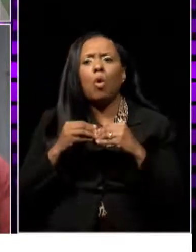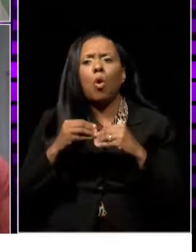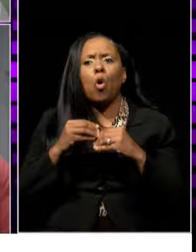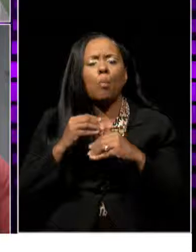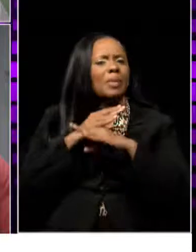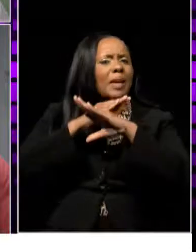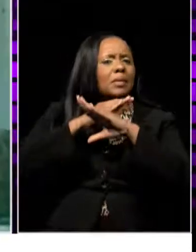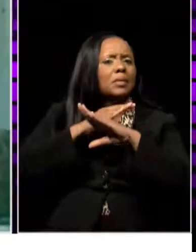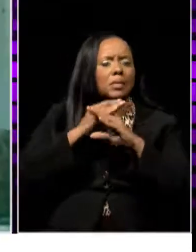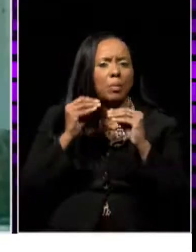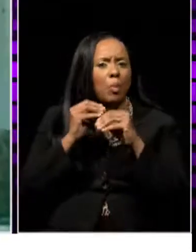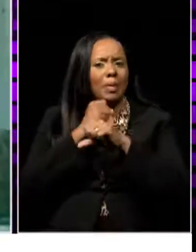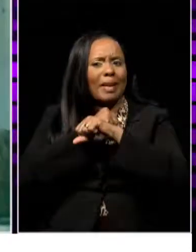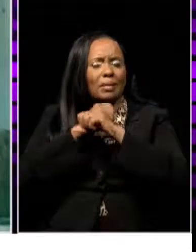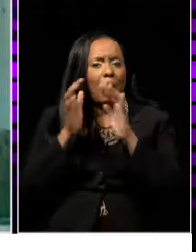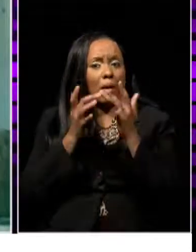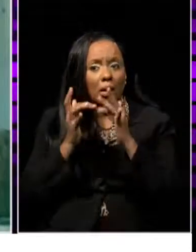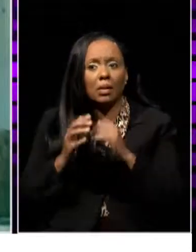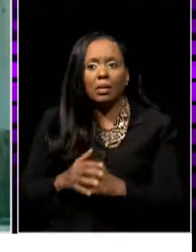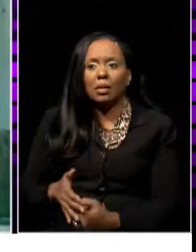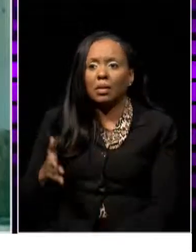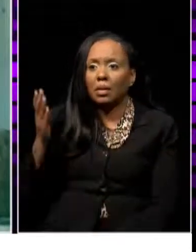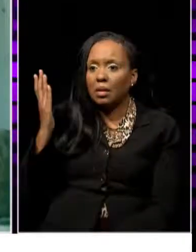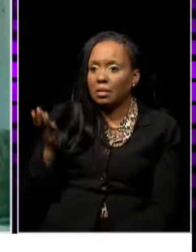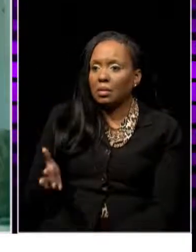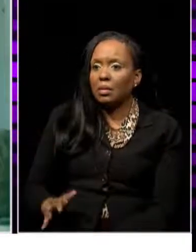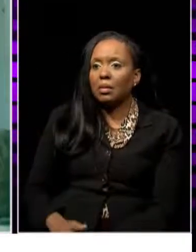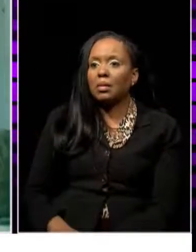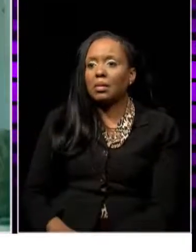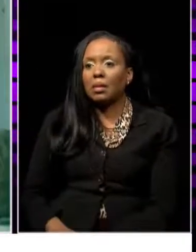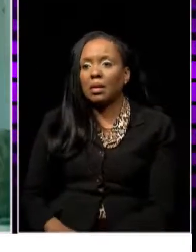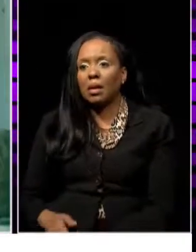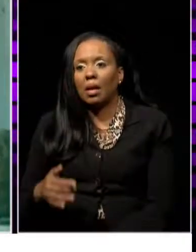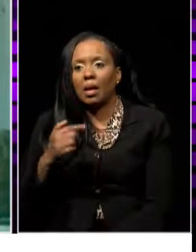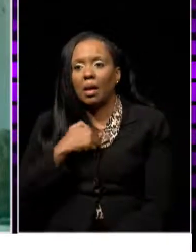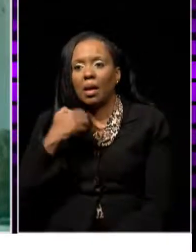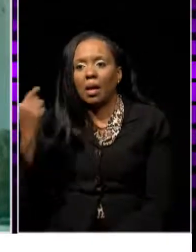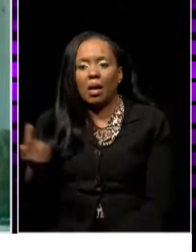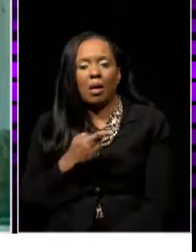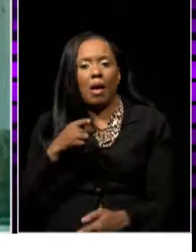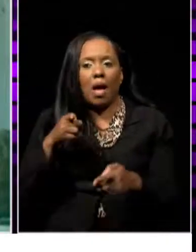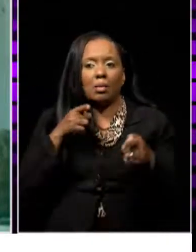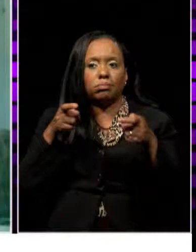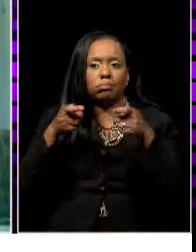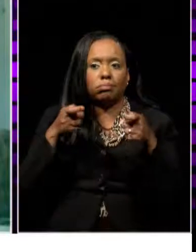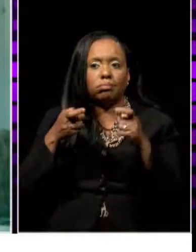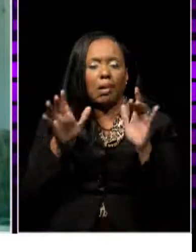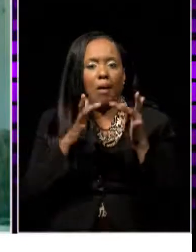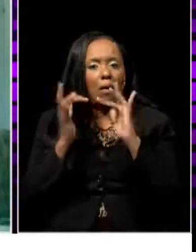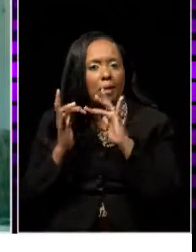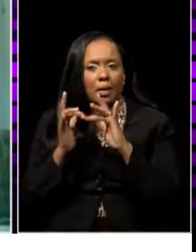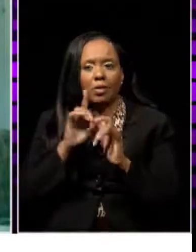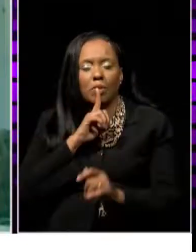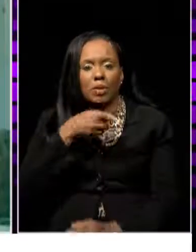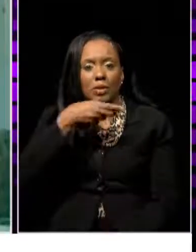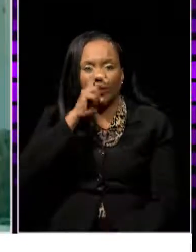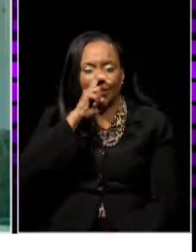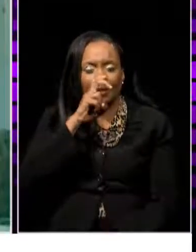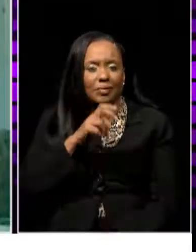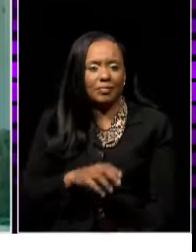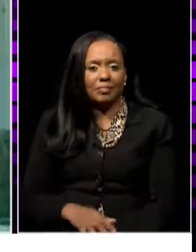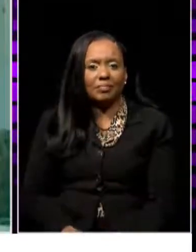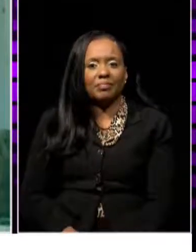Yes, I police his online presence very, very, very tightly. That's the truth.